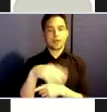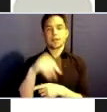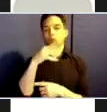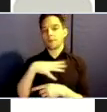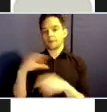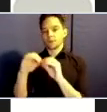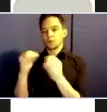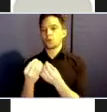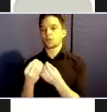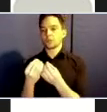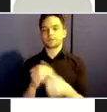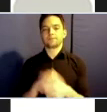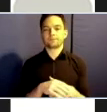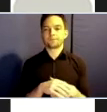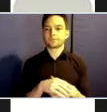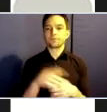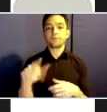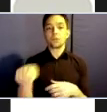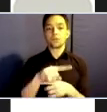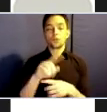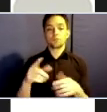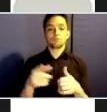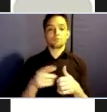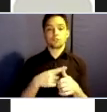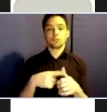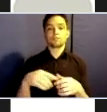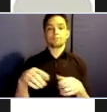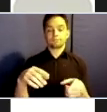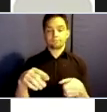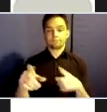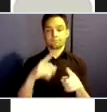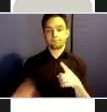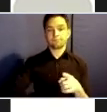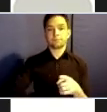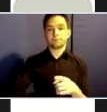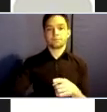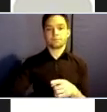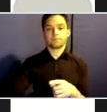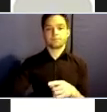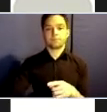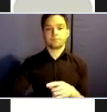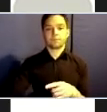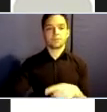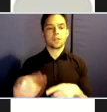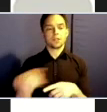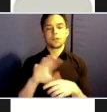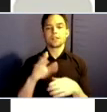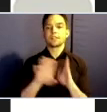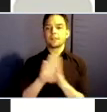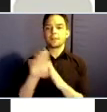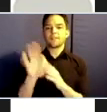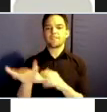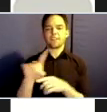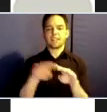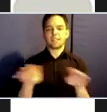the participants, took those initial conversations and you adapted and implemented field-level solutions.